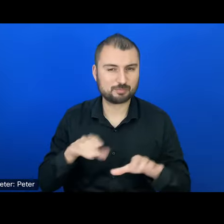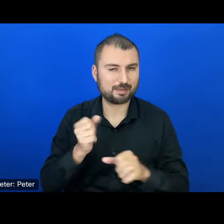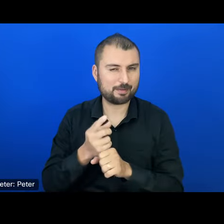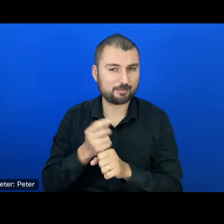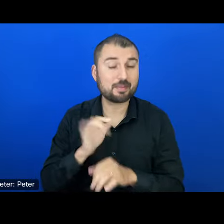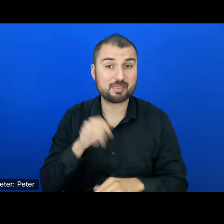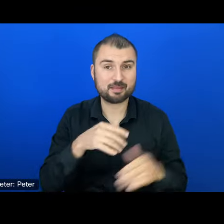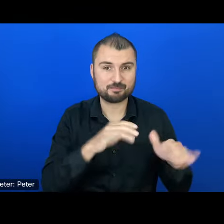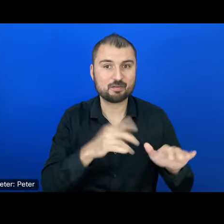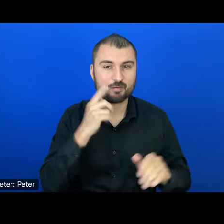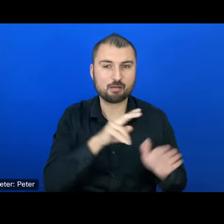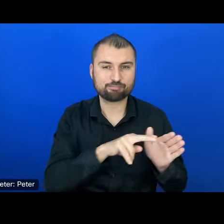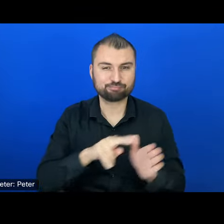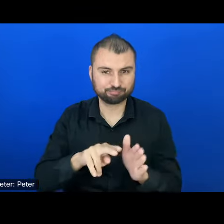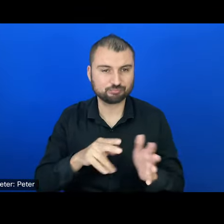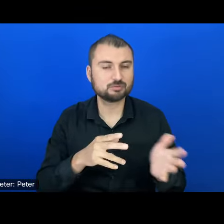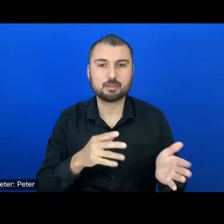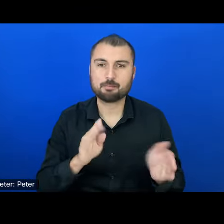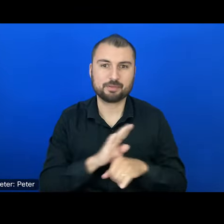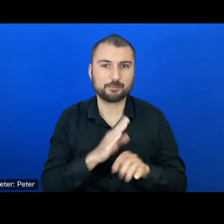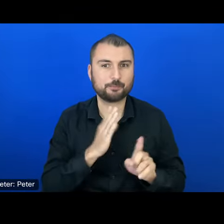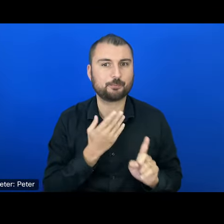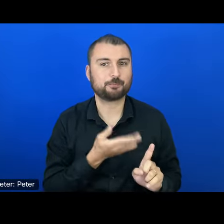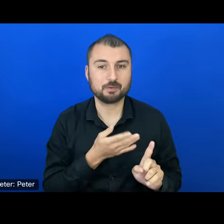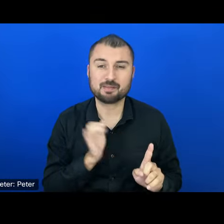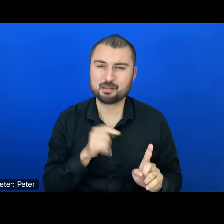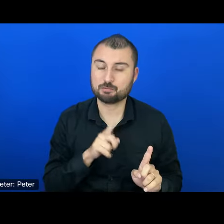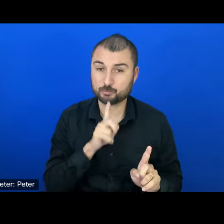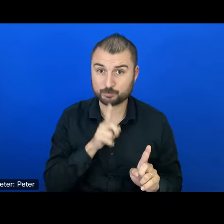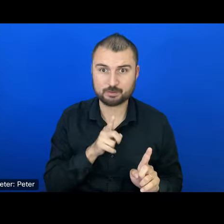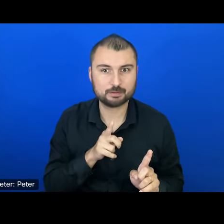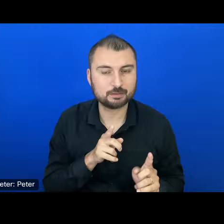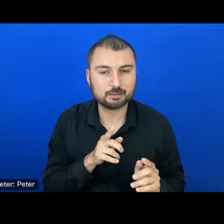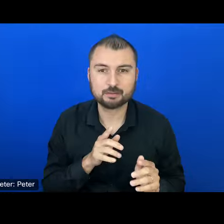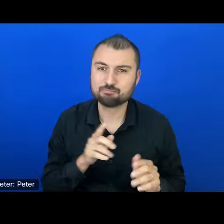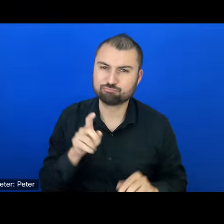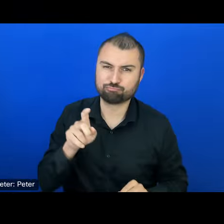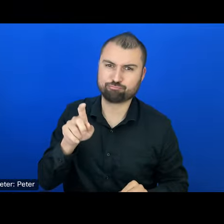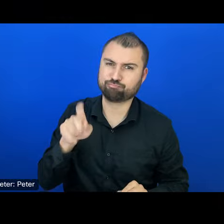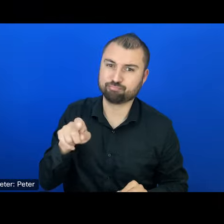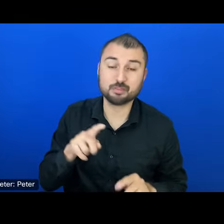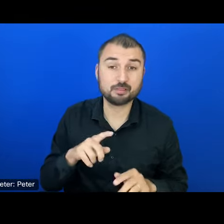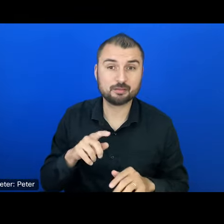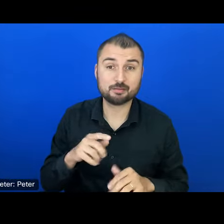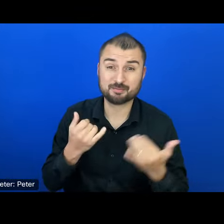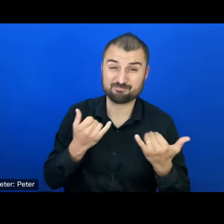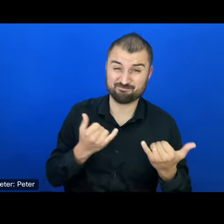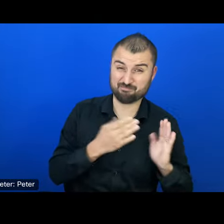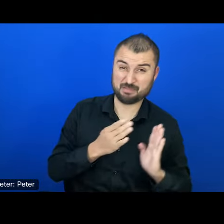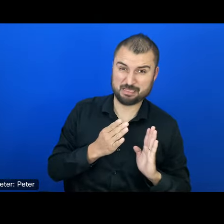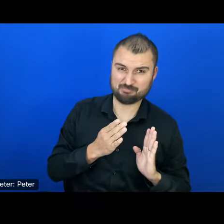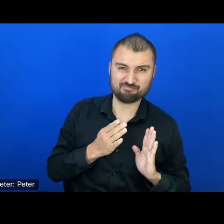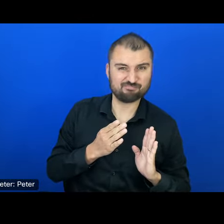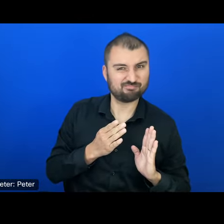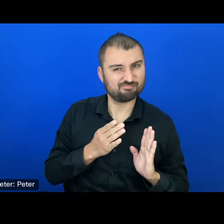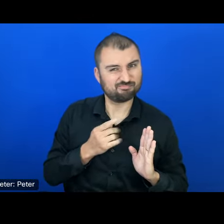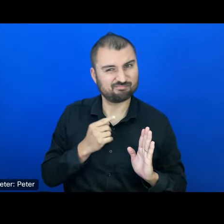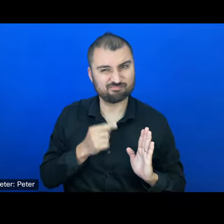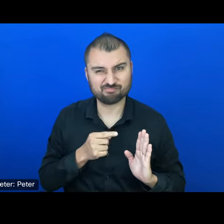for interments, and so it is much needed. And based on the plan that we have right now, we don't expect